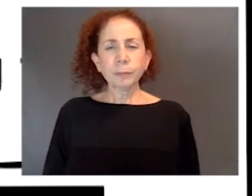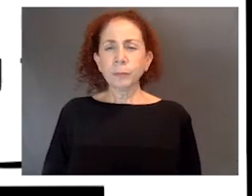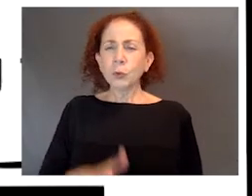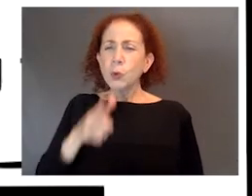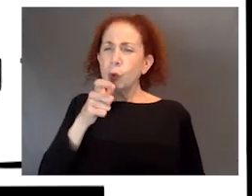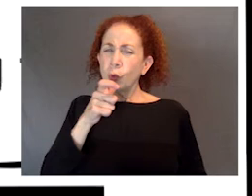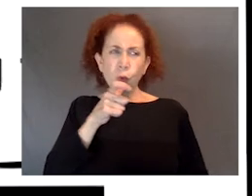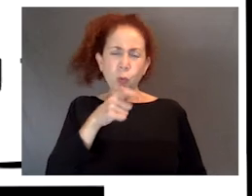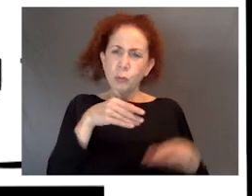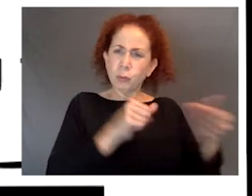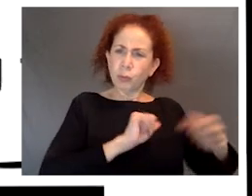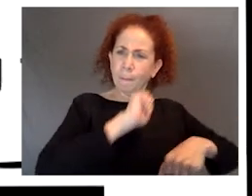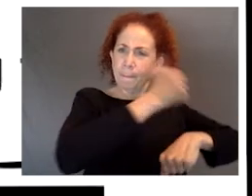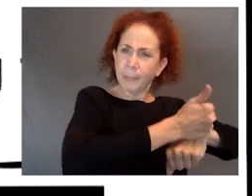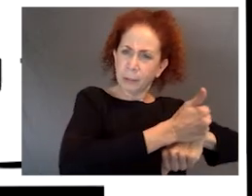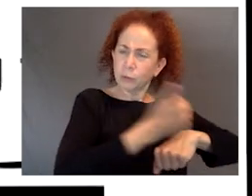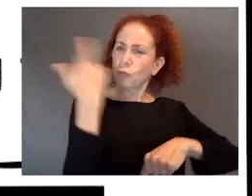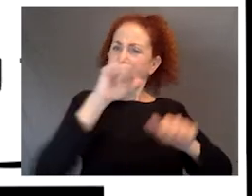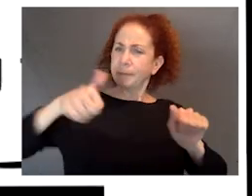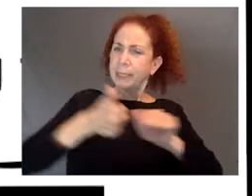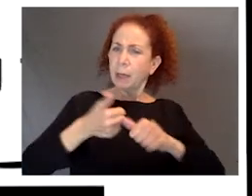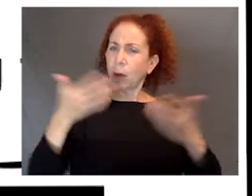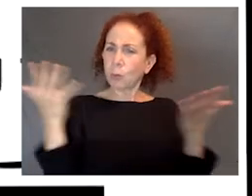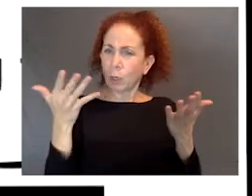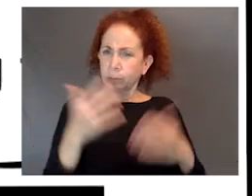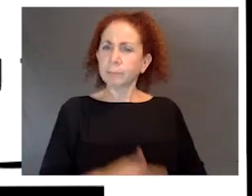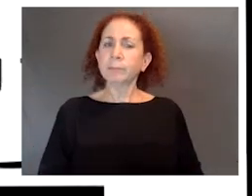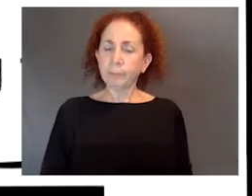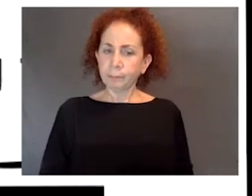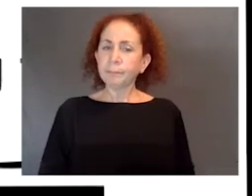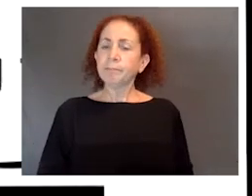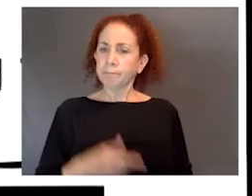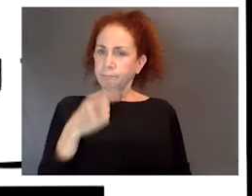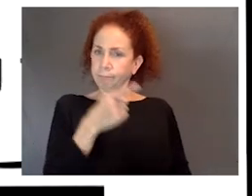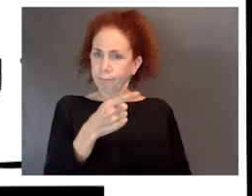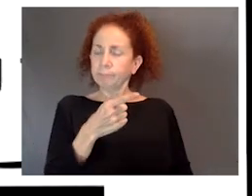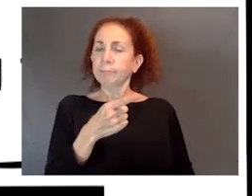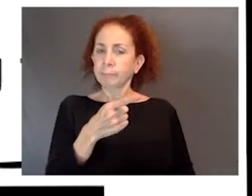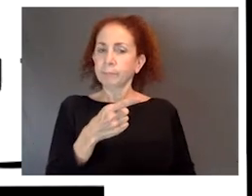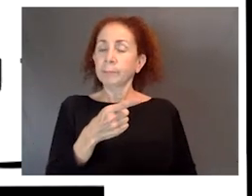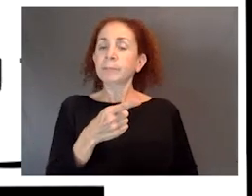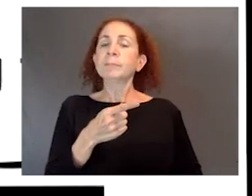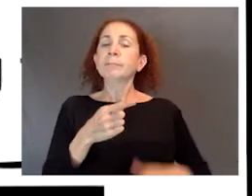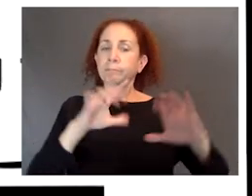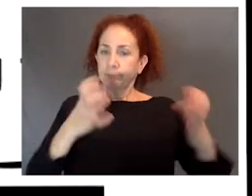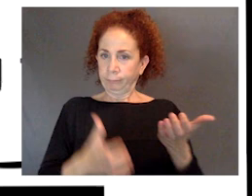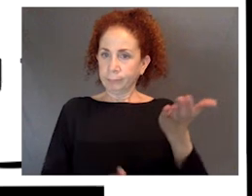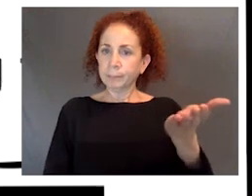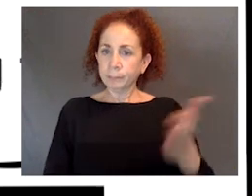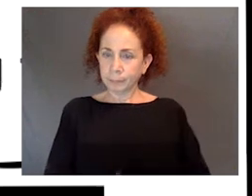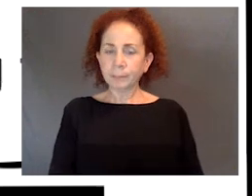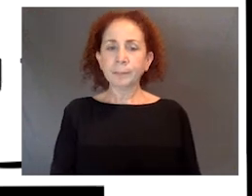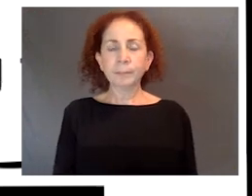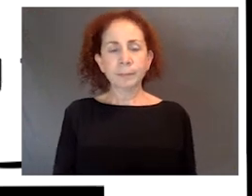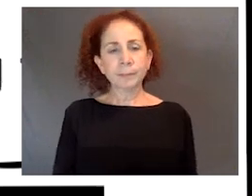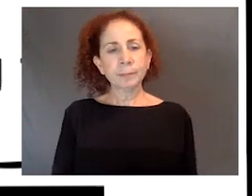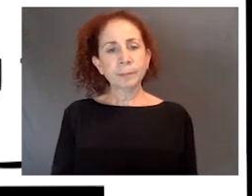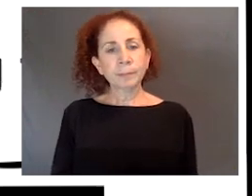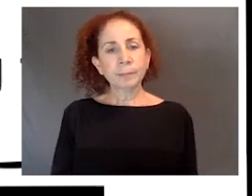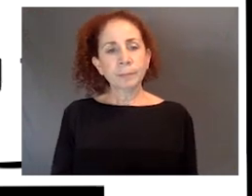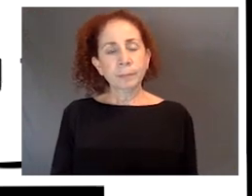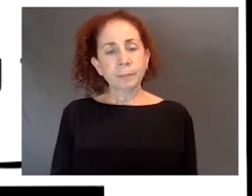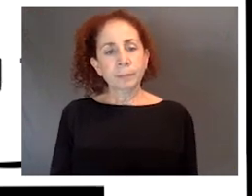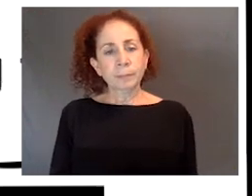So who built Eastern State? What was the reasoning behind it? The penitentiary was commissioned by a group called the Philadelphia Society